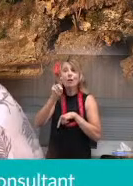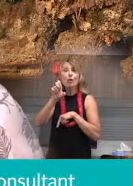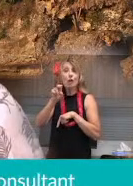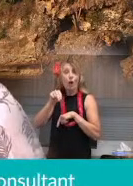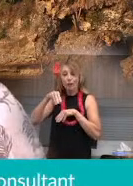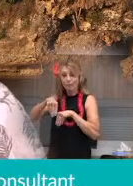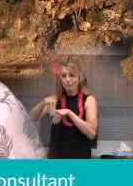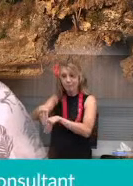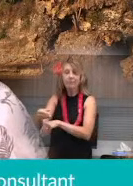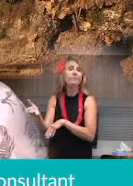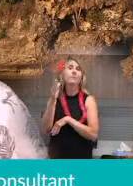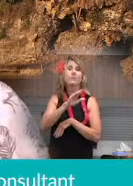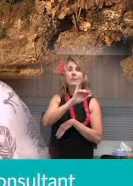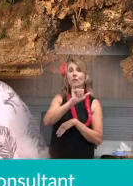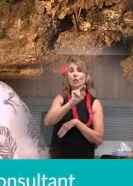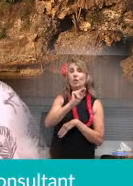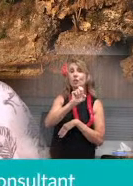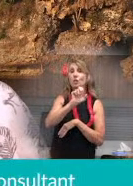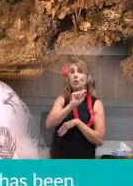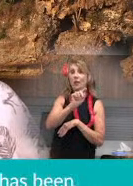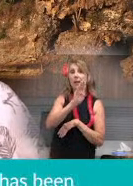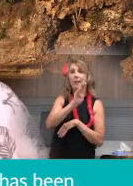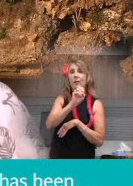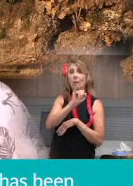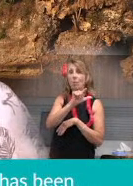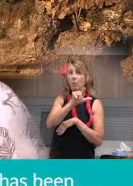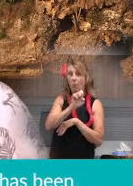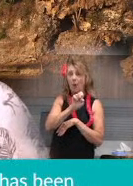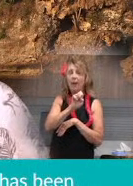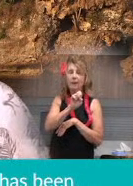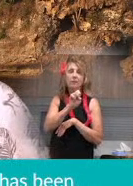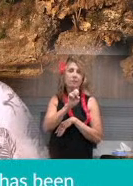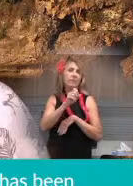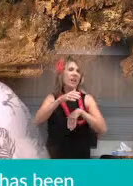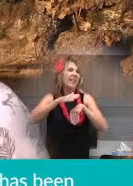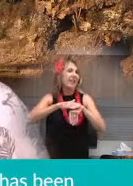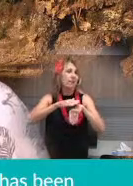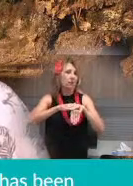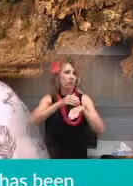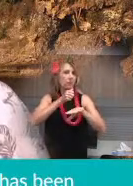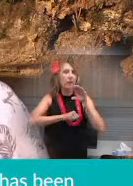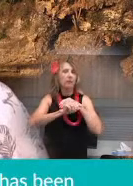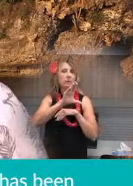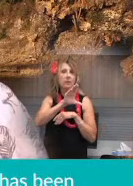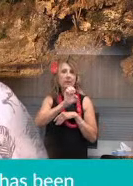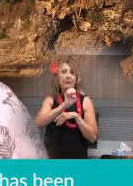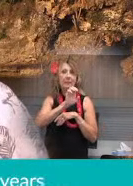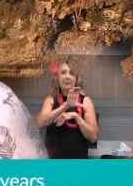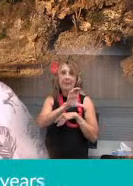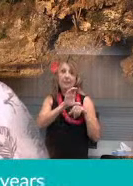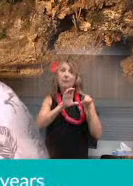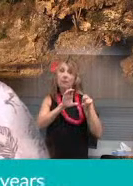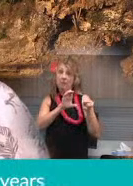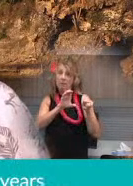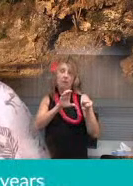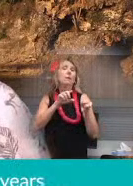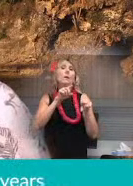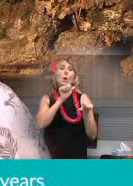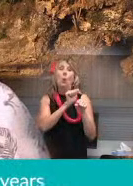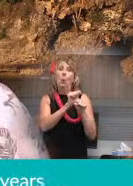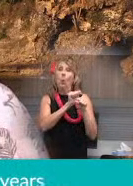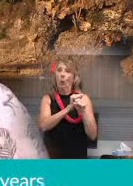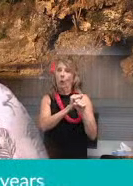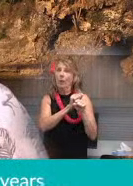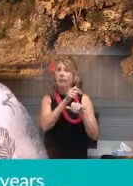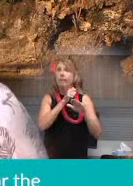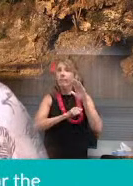Janet Boyle, Program Resource Consultant, Catholic Education Centre. Janet has been with St. Clair Catholic for